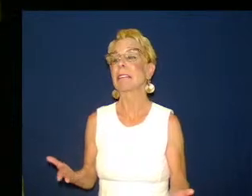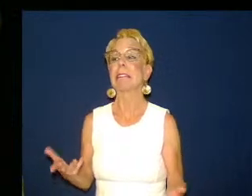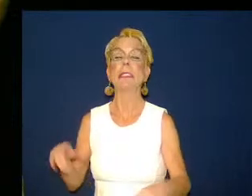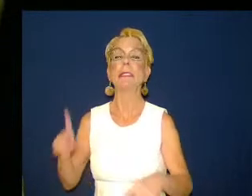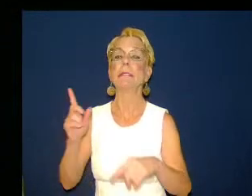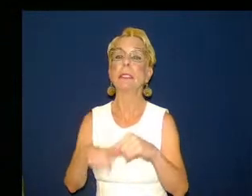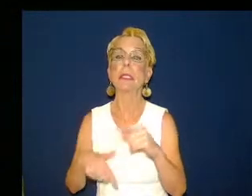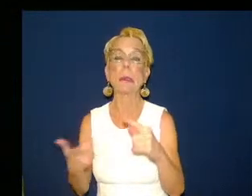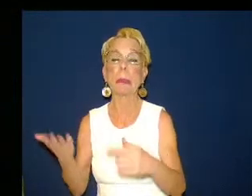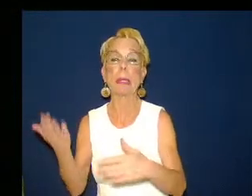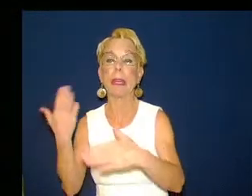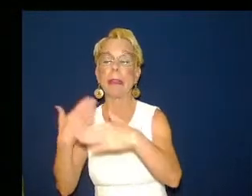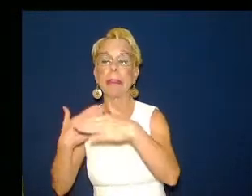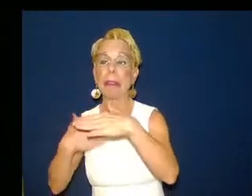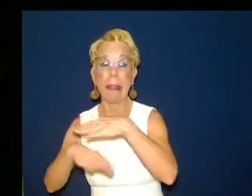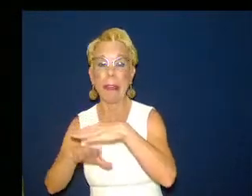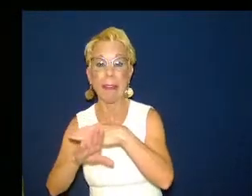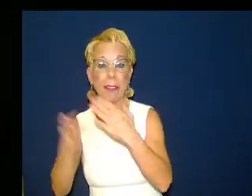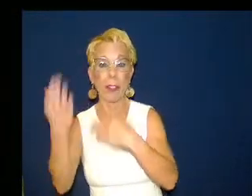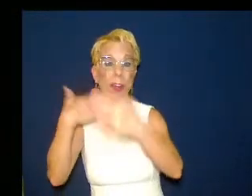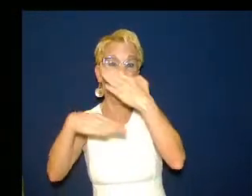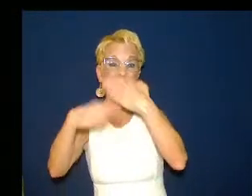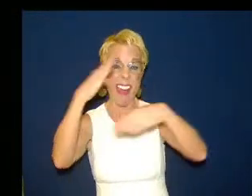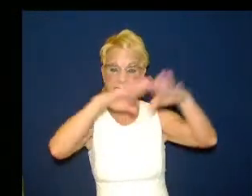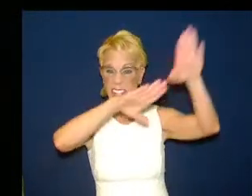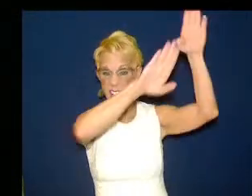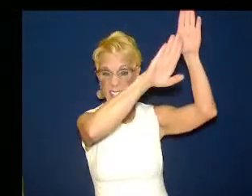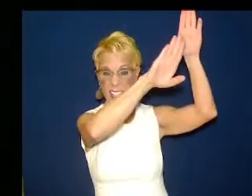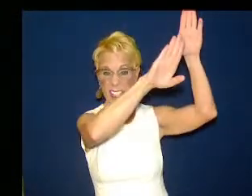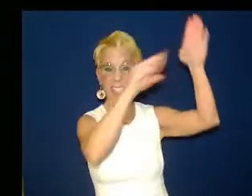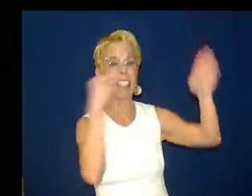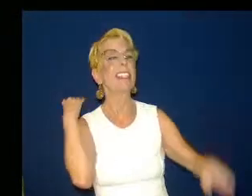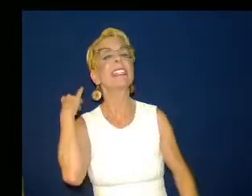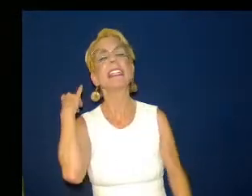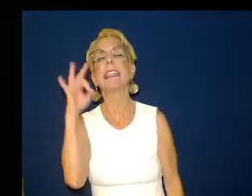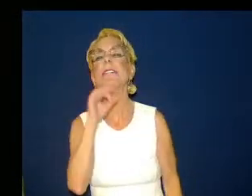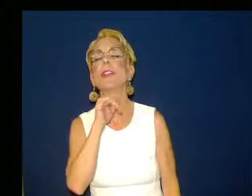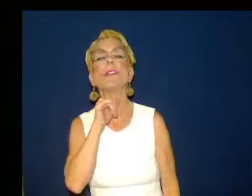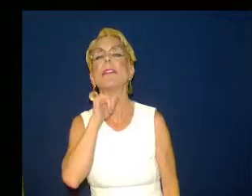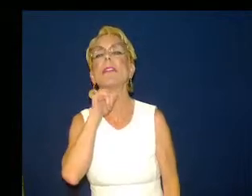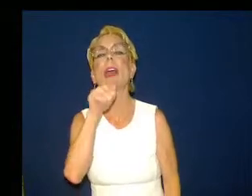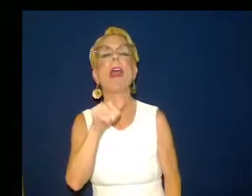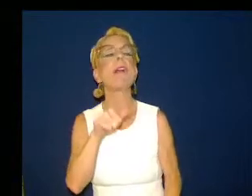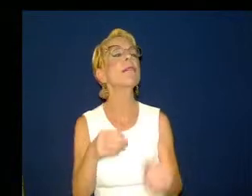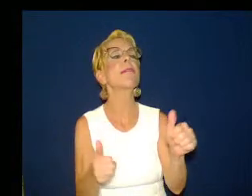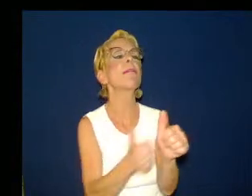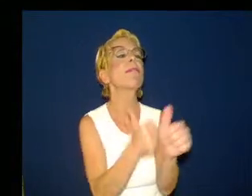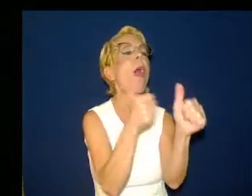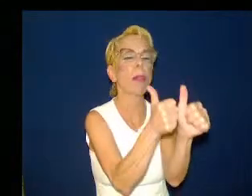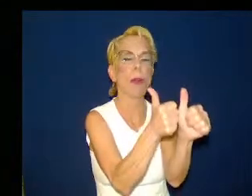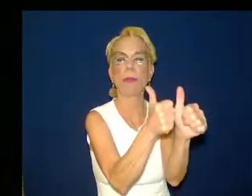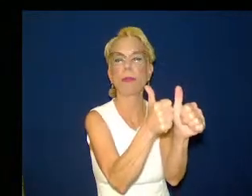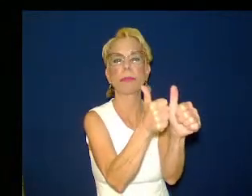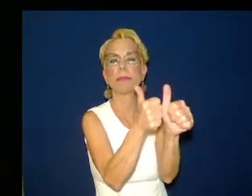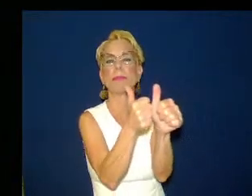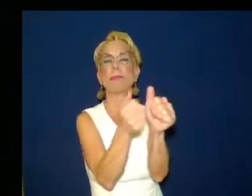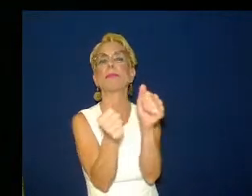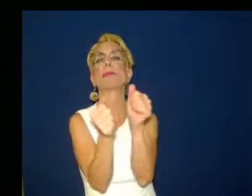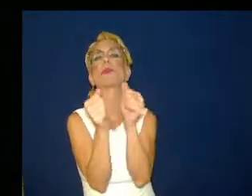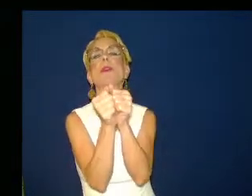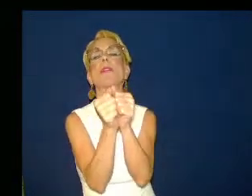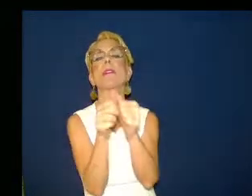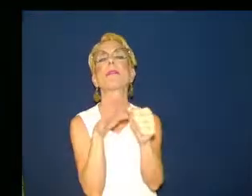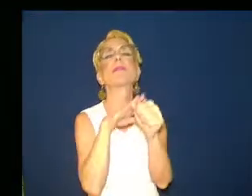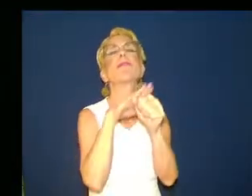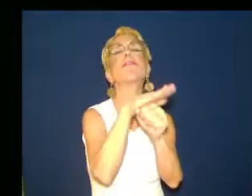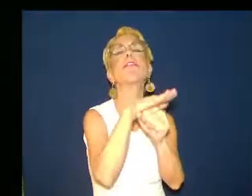be truly blessed is when we totally put Jesus in authority, and we say, Lord, show me in your word how I